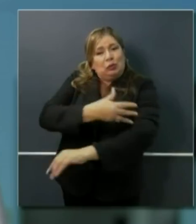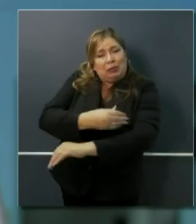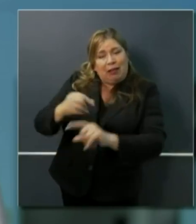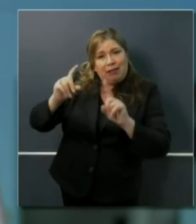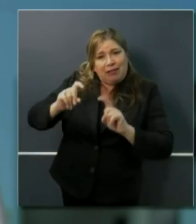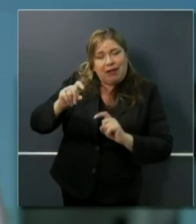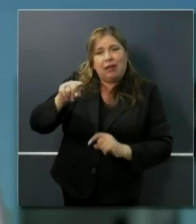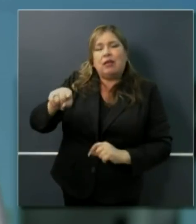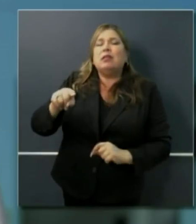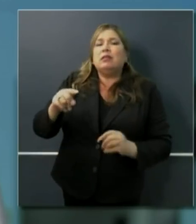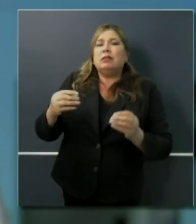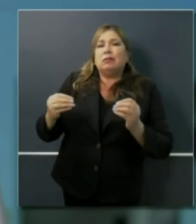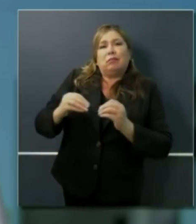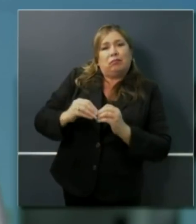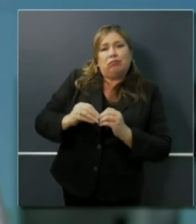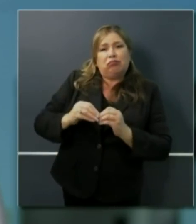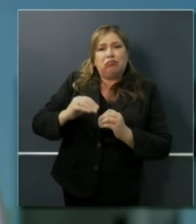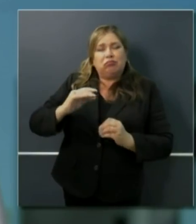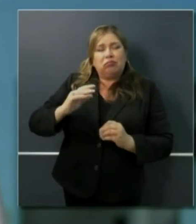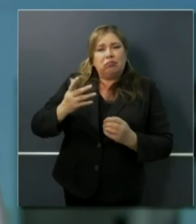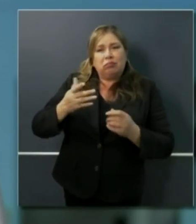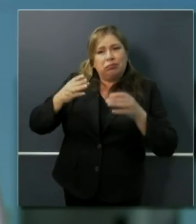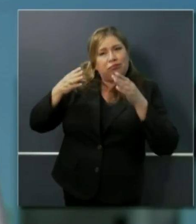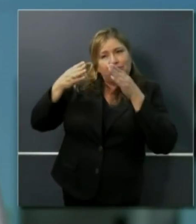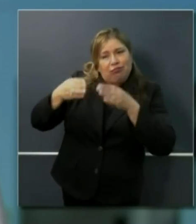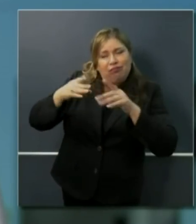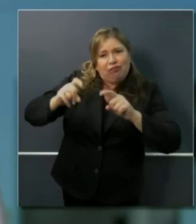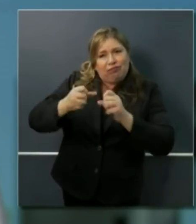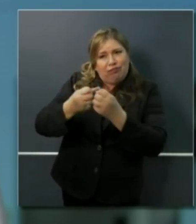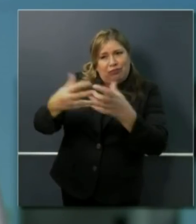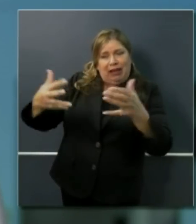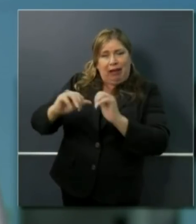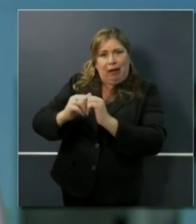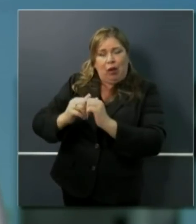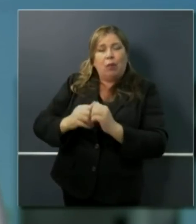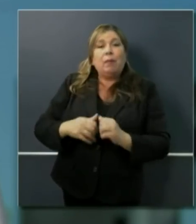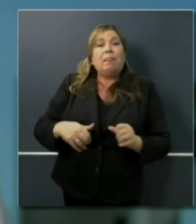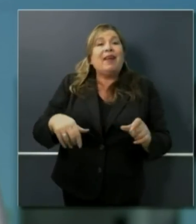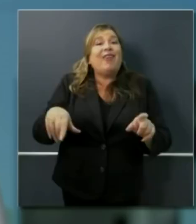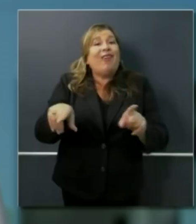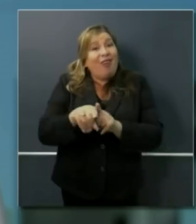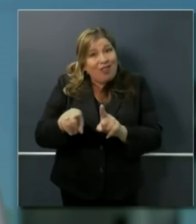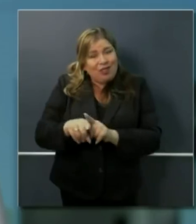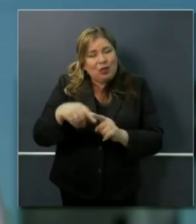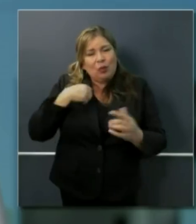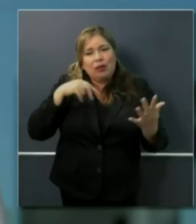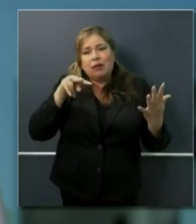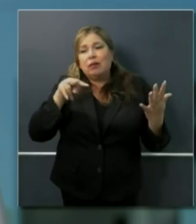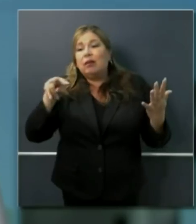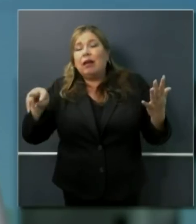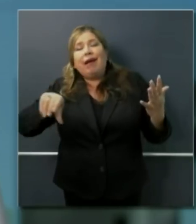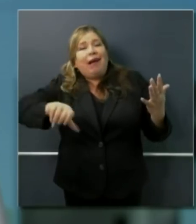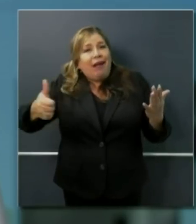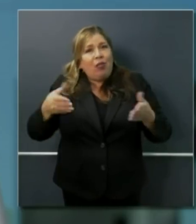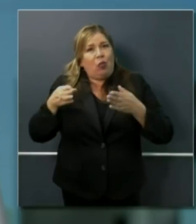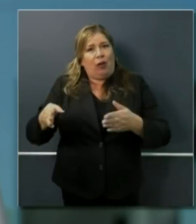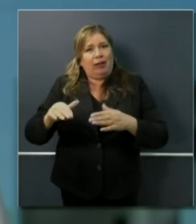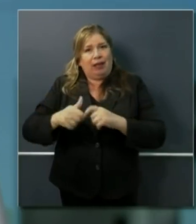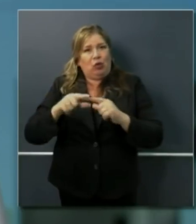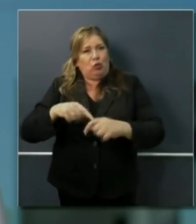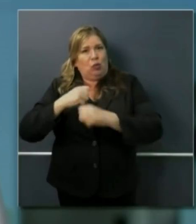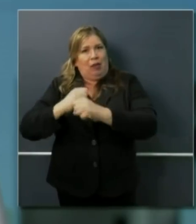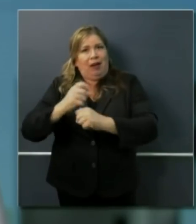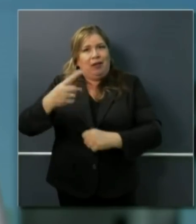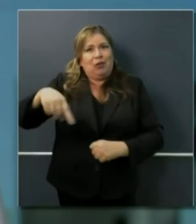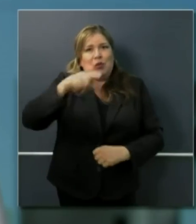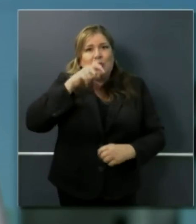more sophisticated way. But we are also looking at other strategies to ensure that we keep Californians safe as we